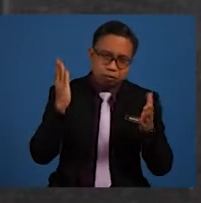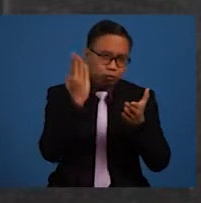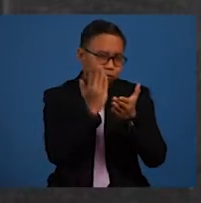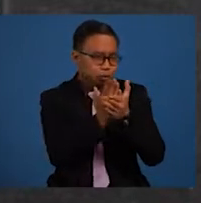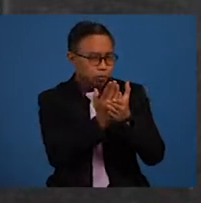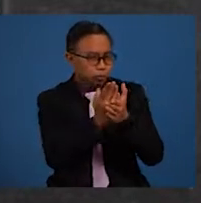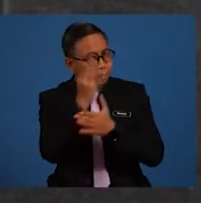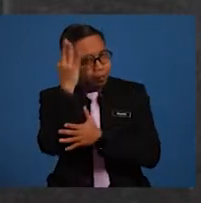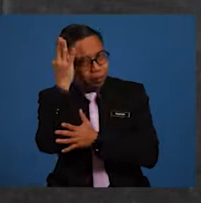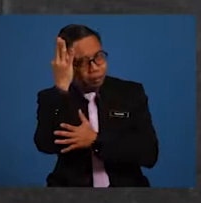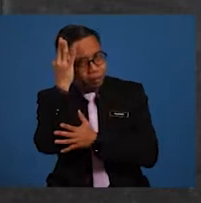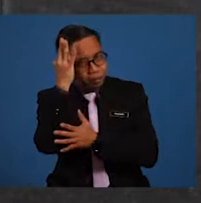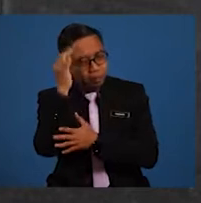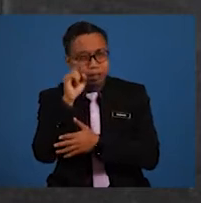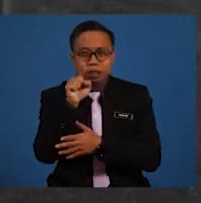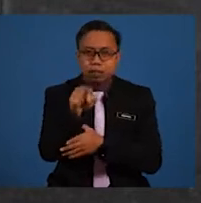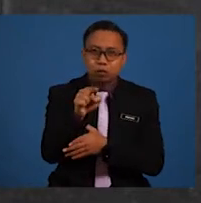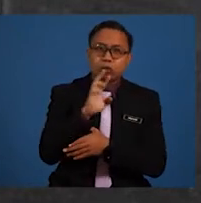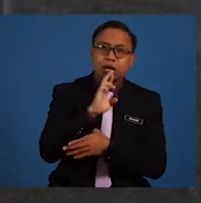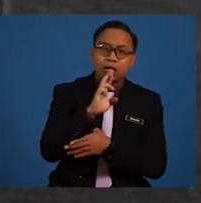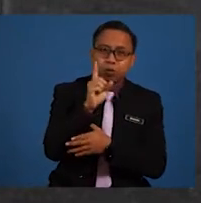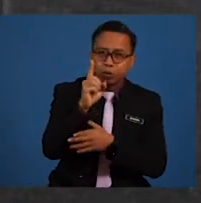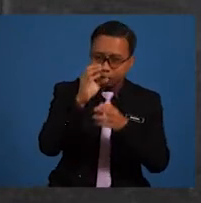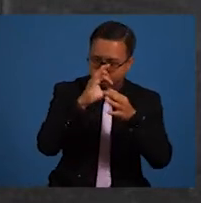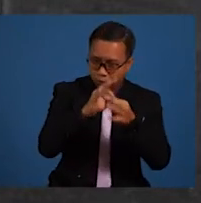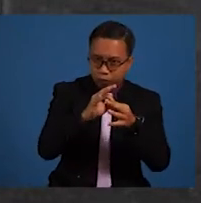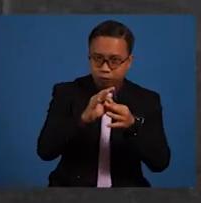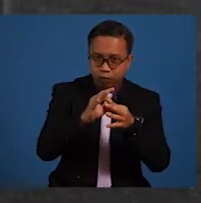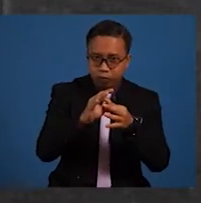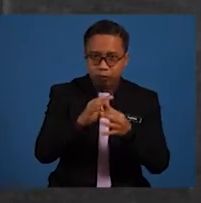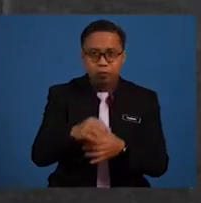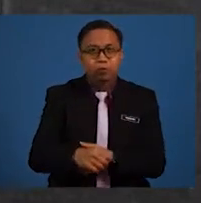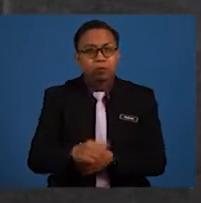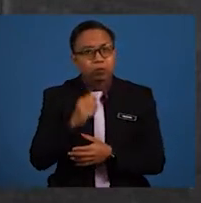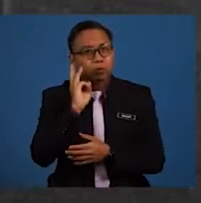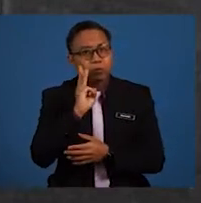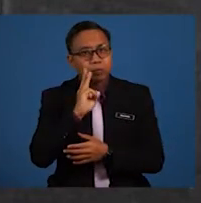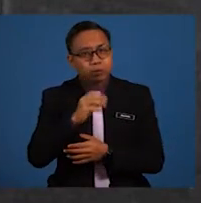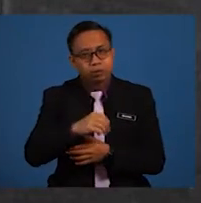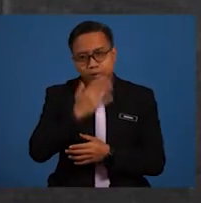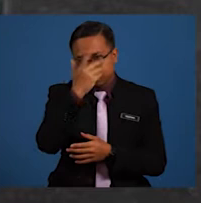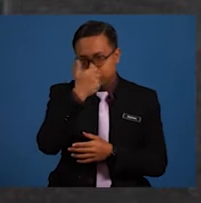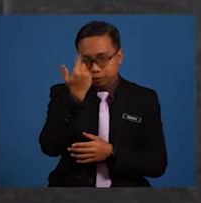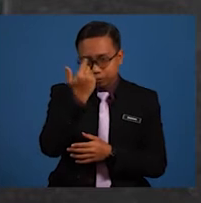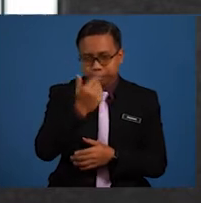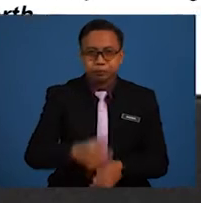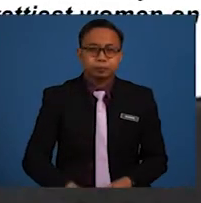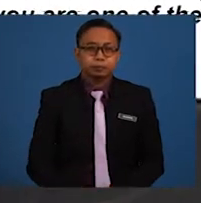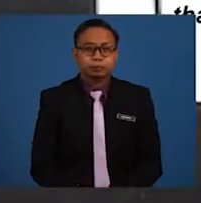Stop thinking that you are one of the prettiest women on earth.